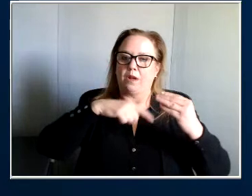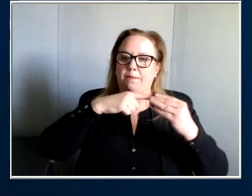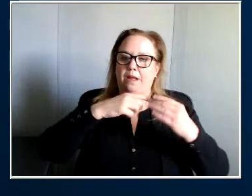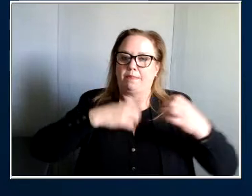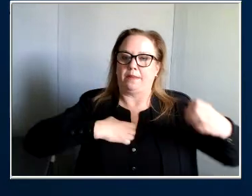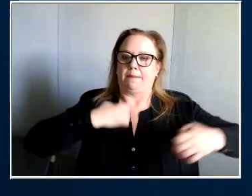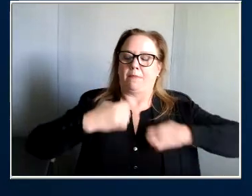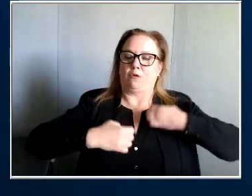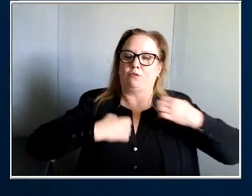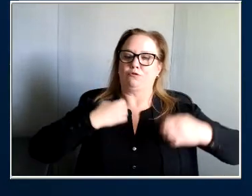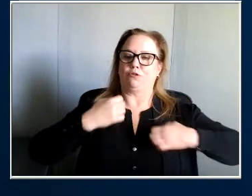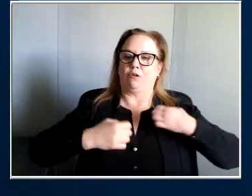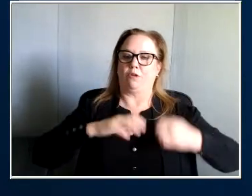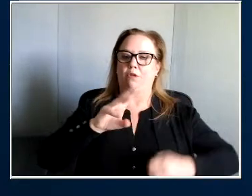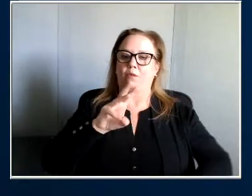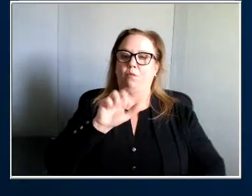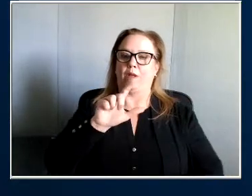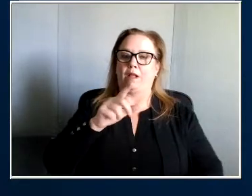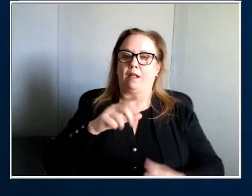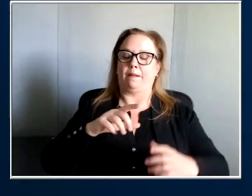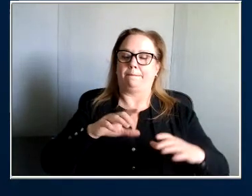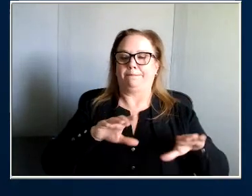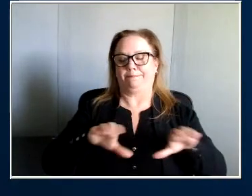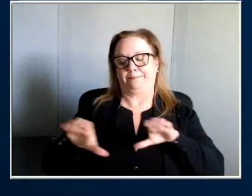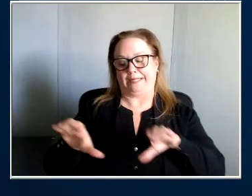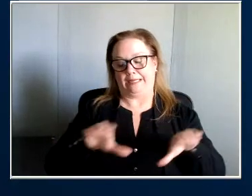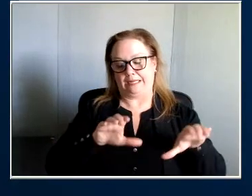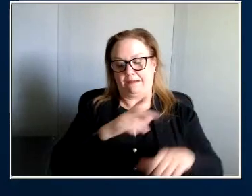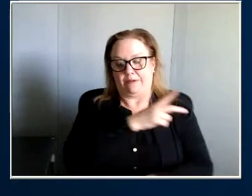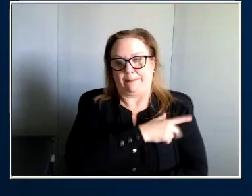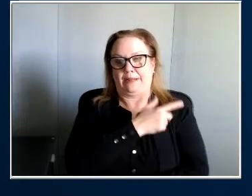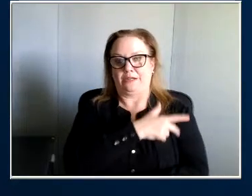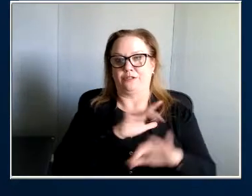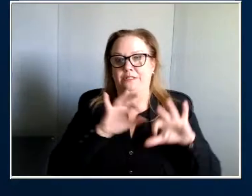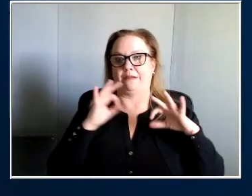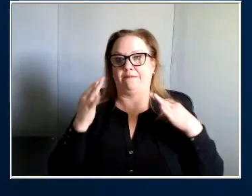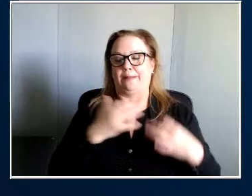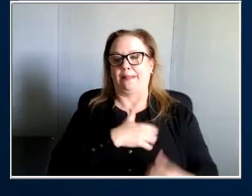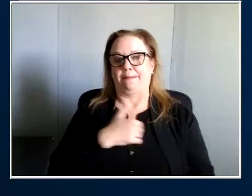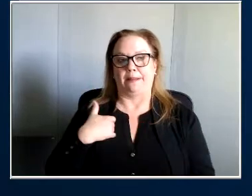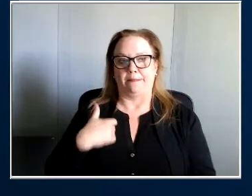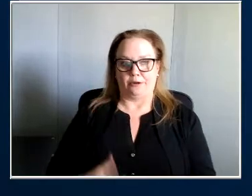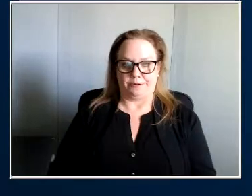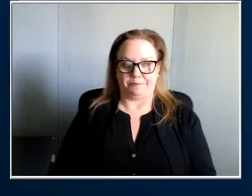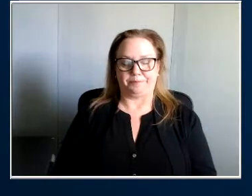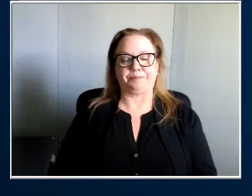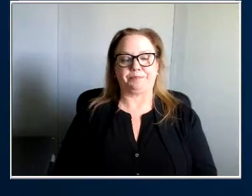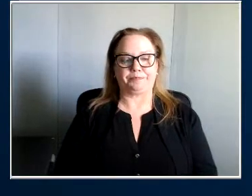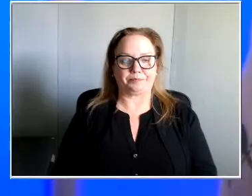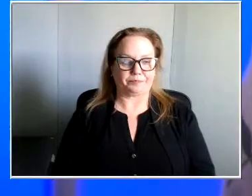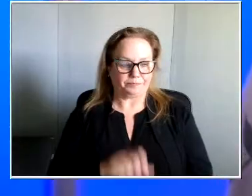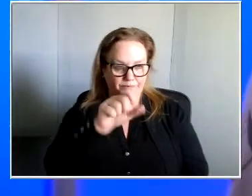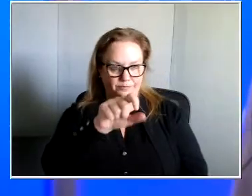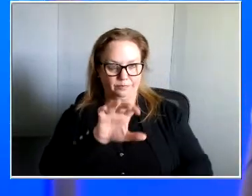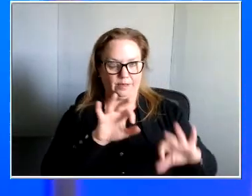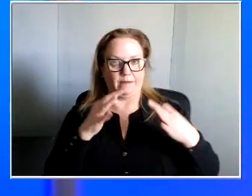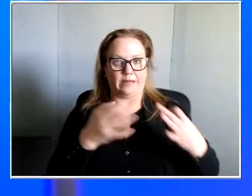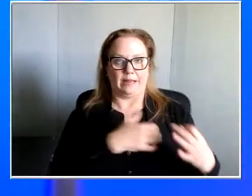well-being of a patient's family members? Is there anything for them? Yes, so family members, and